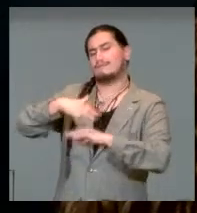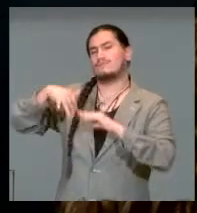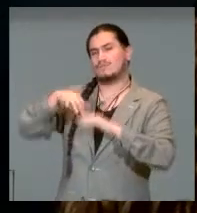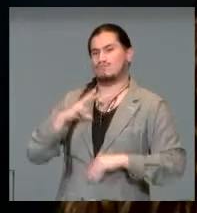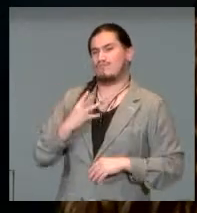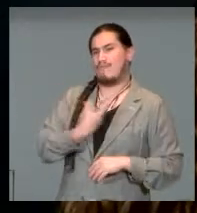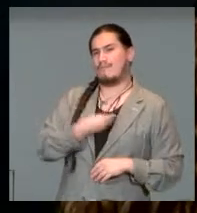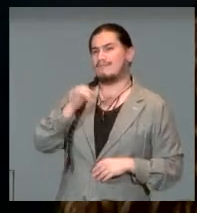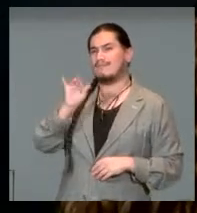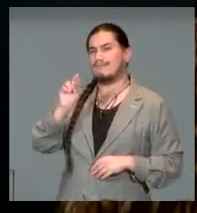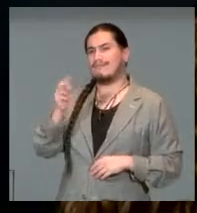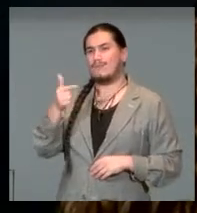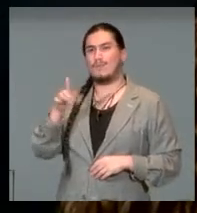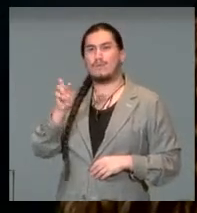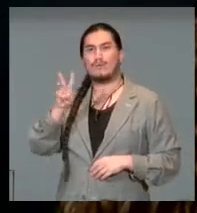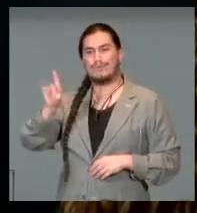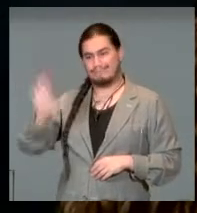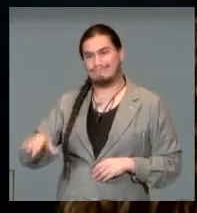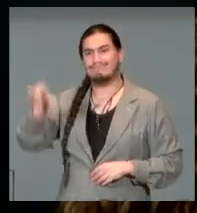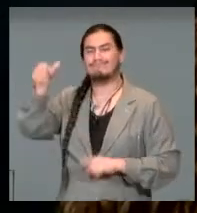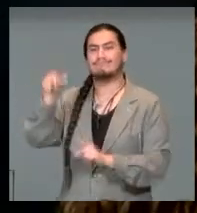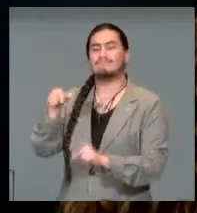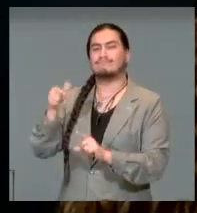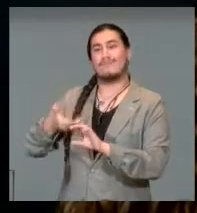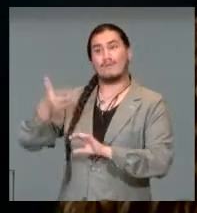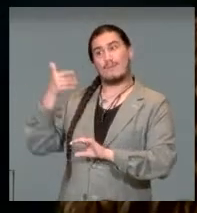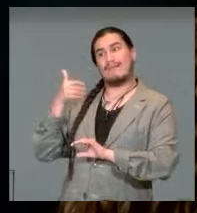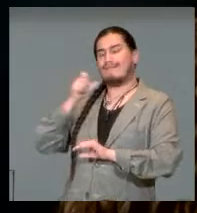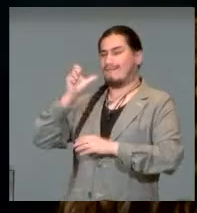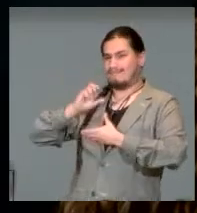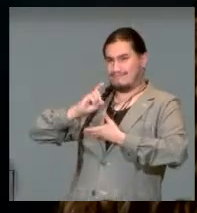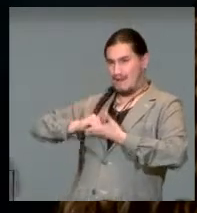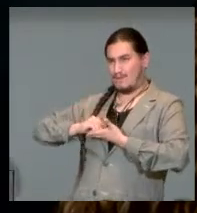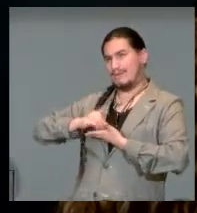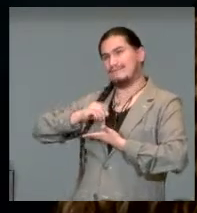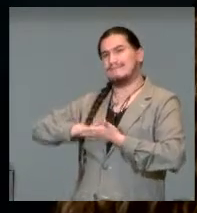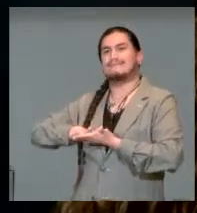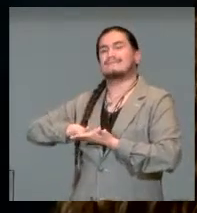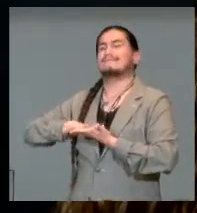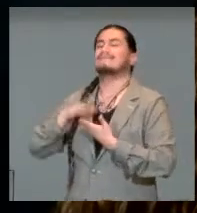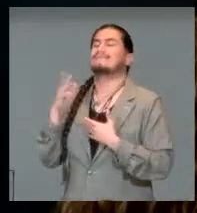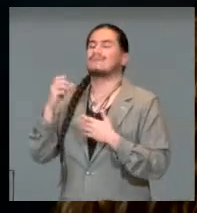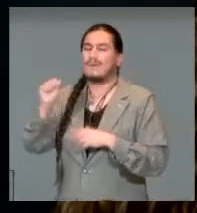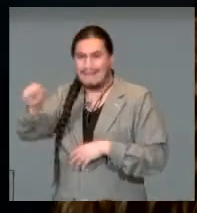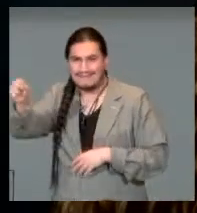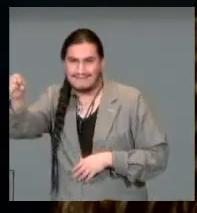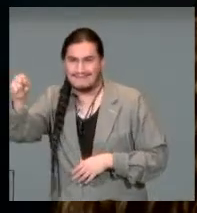trans, Inglewood, raised, formerly undocumented immigrant. Can we say yes?